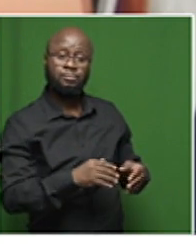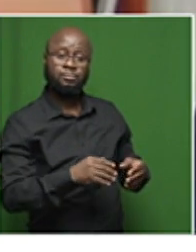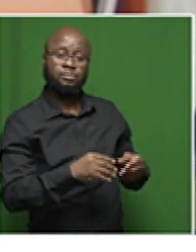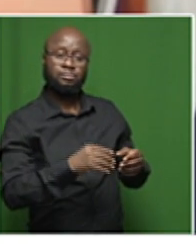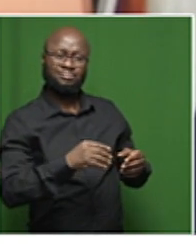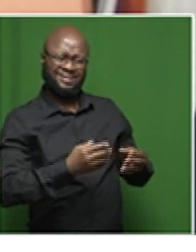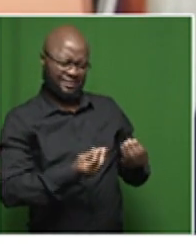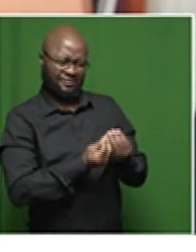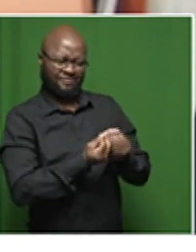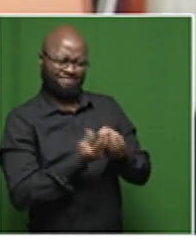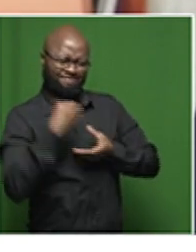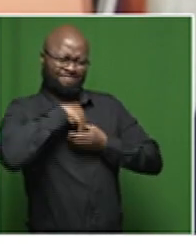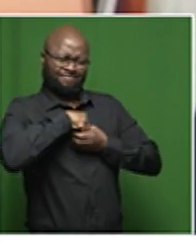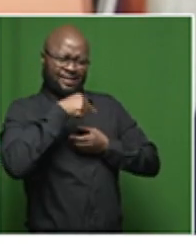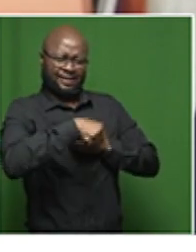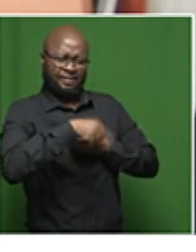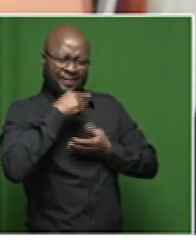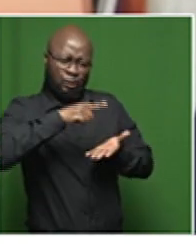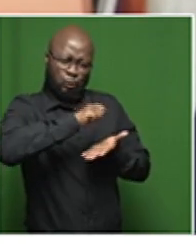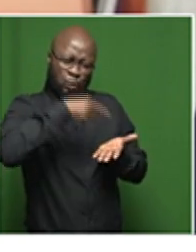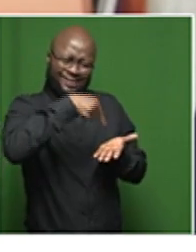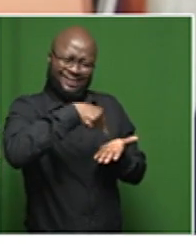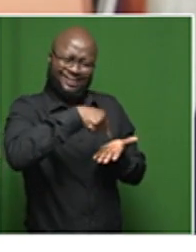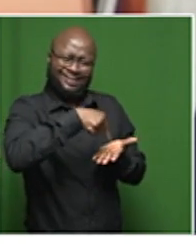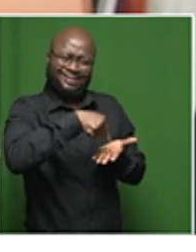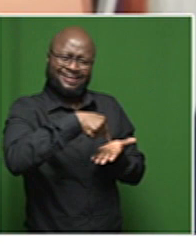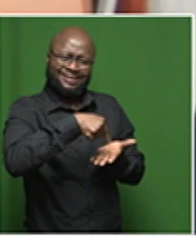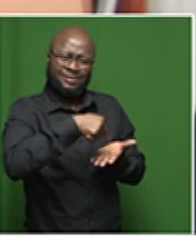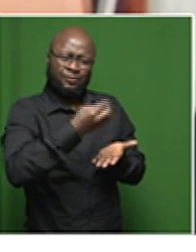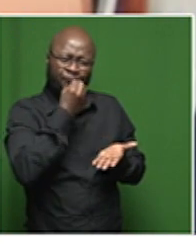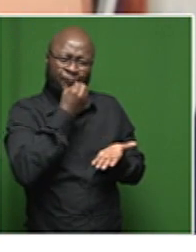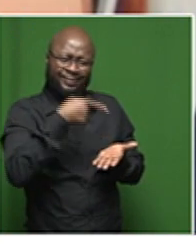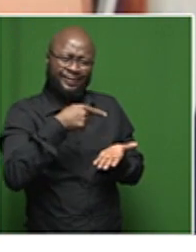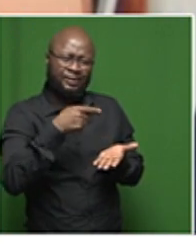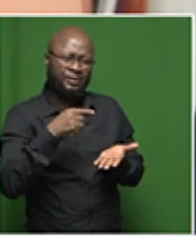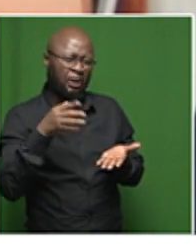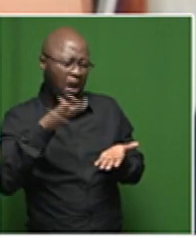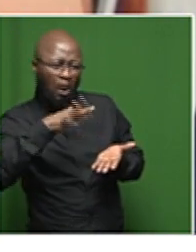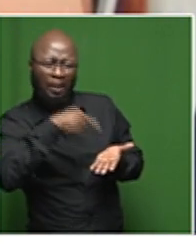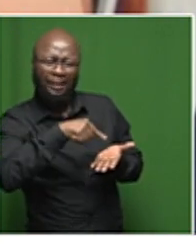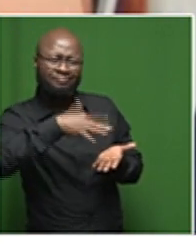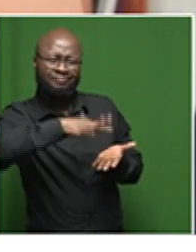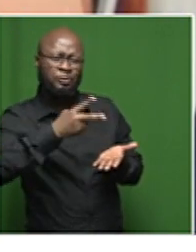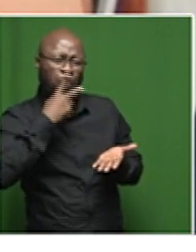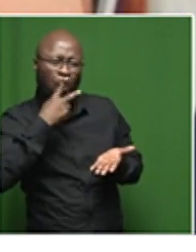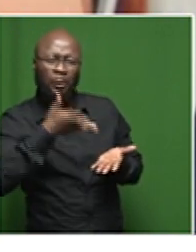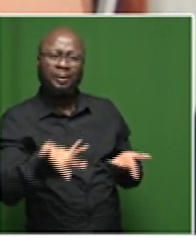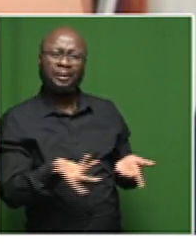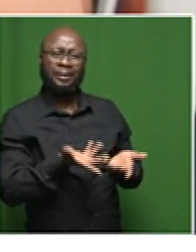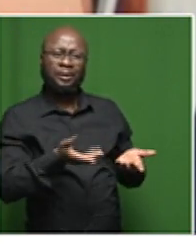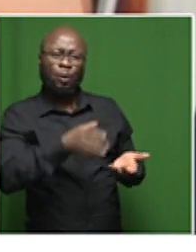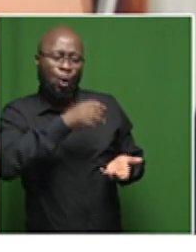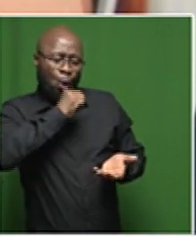is the incorrect food and incorrect diet. And then the second one, with things like cigarette smoking, then those also contribute. And